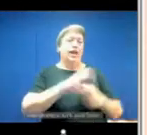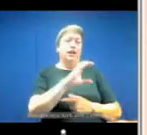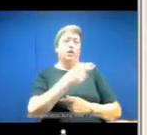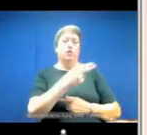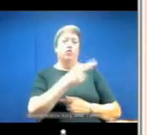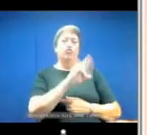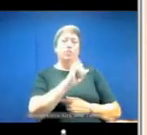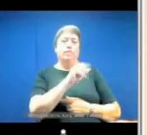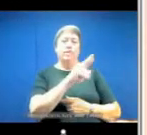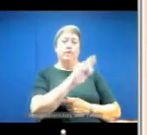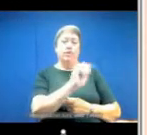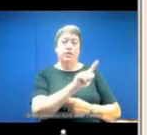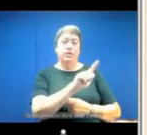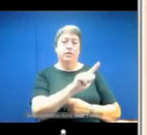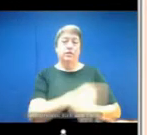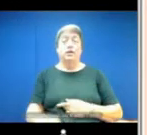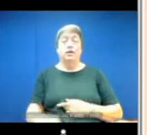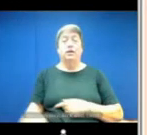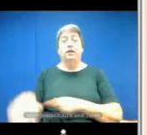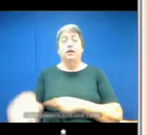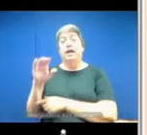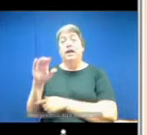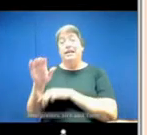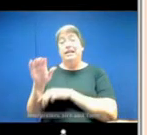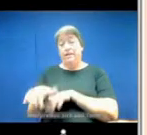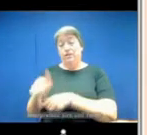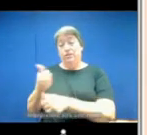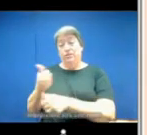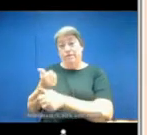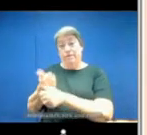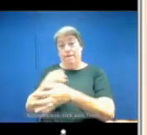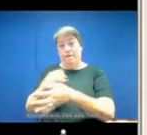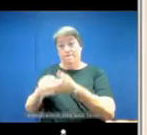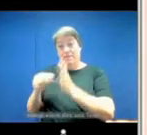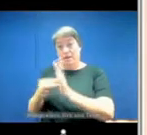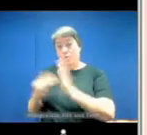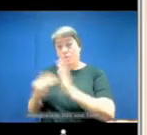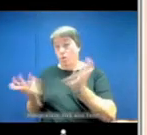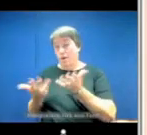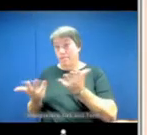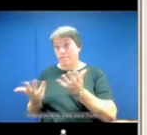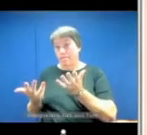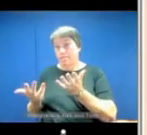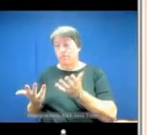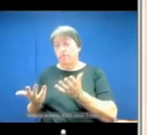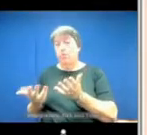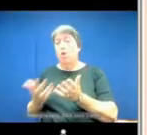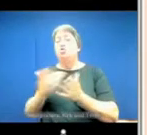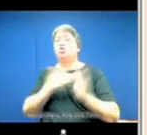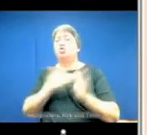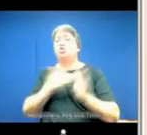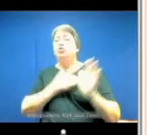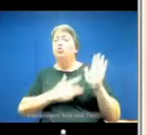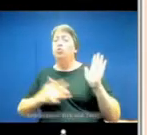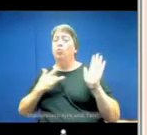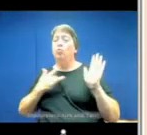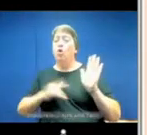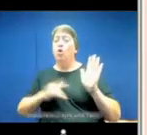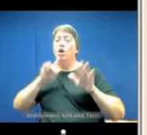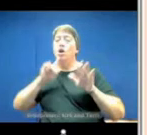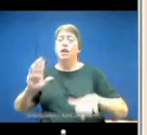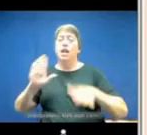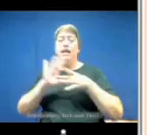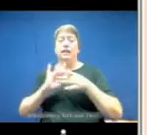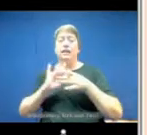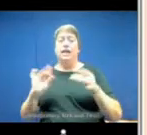Depositions are defined as sworn testimony taken in a law office